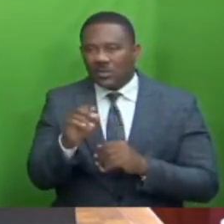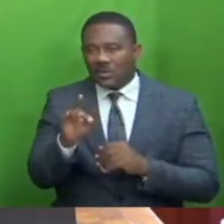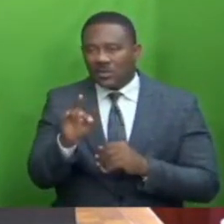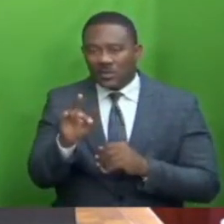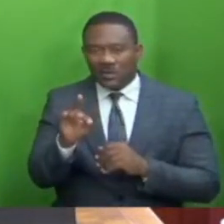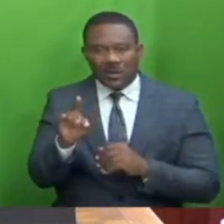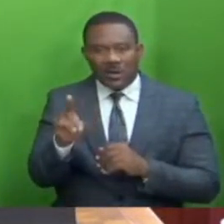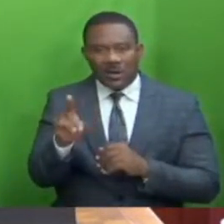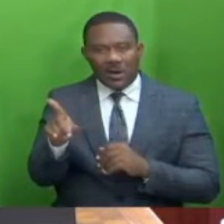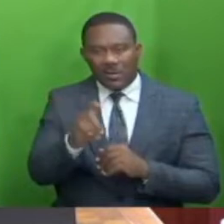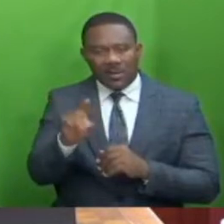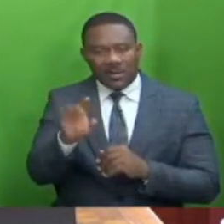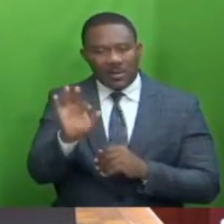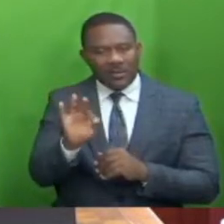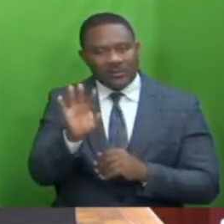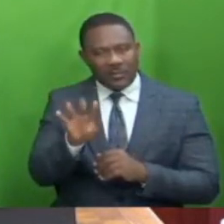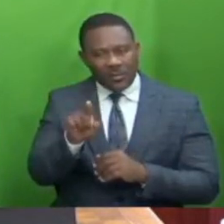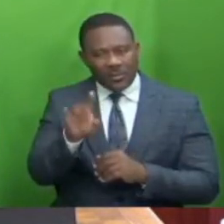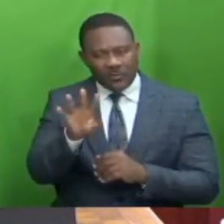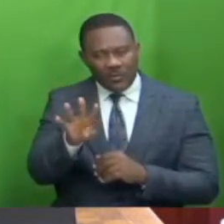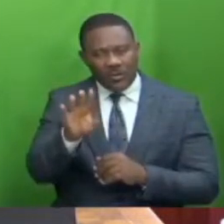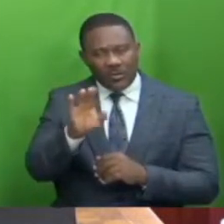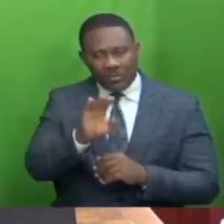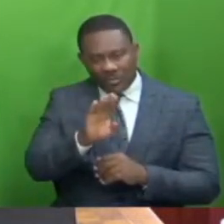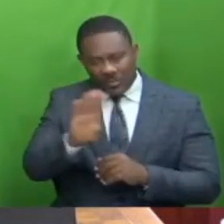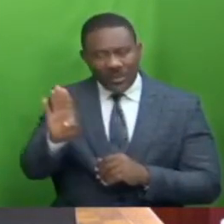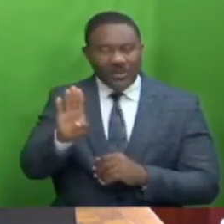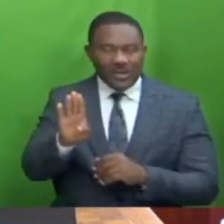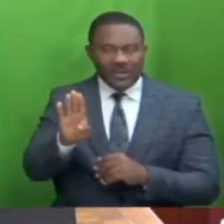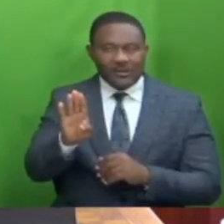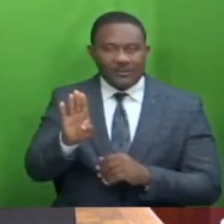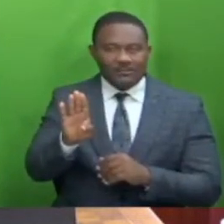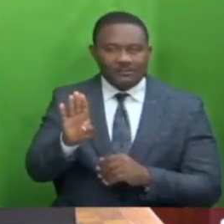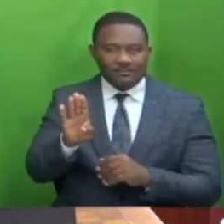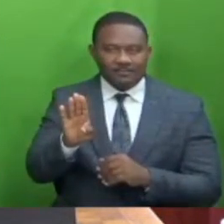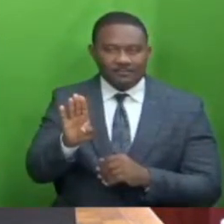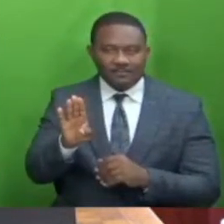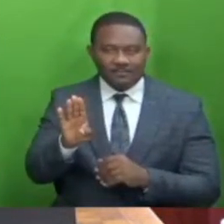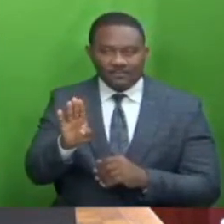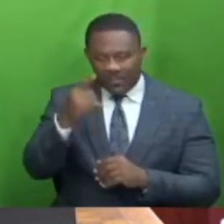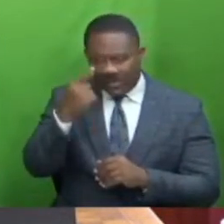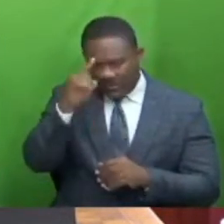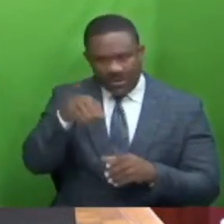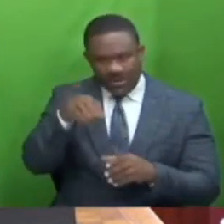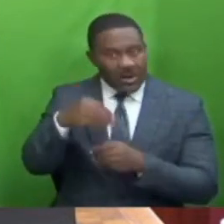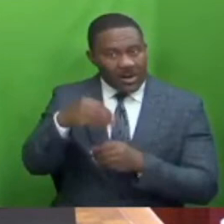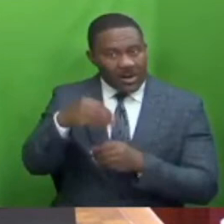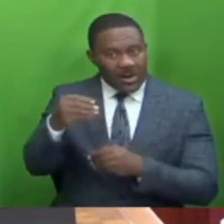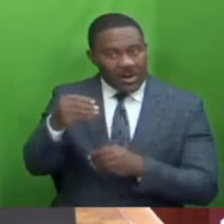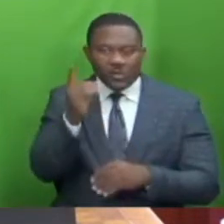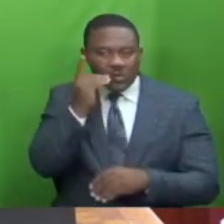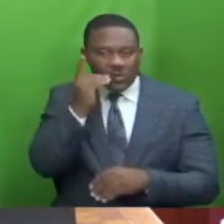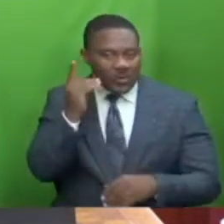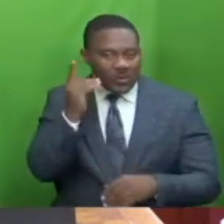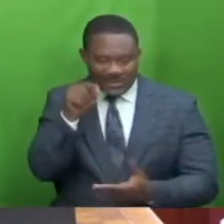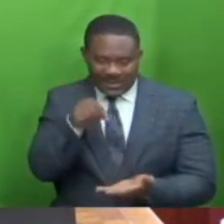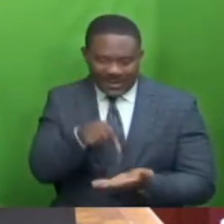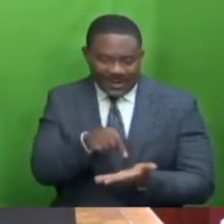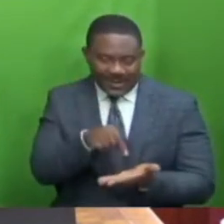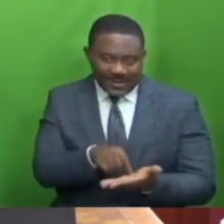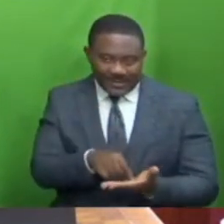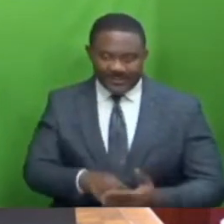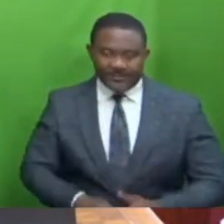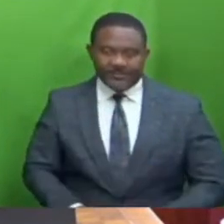$194.4 billion, equivalent to 31.8% of GDP, for external and domestic debt, respectively.